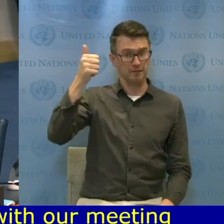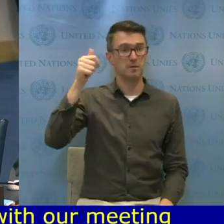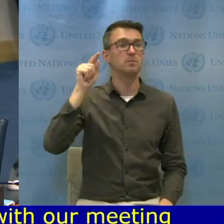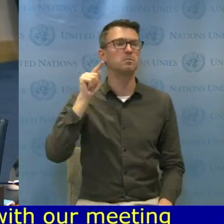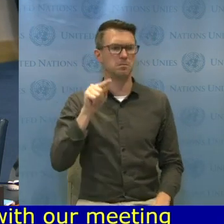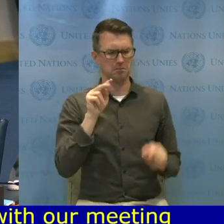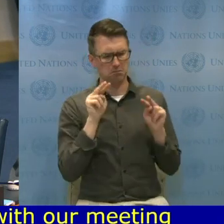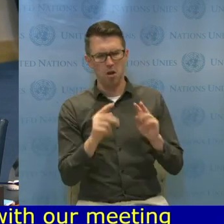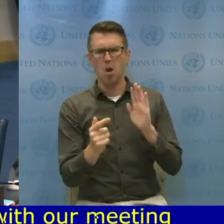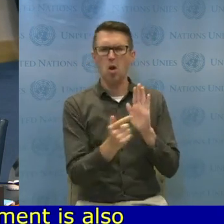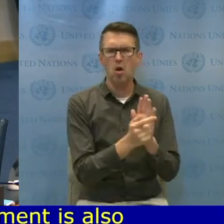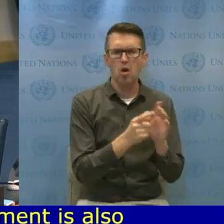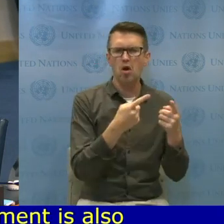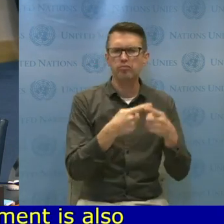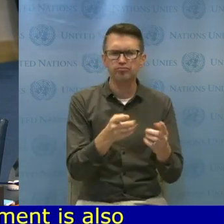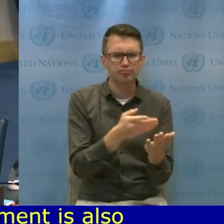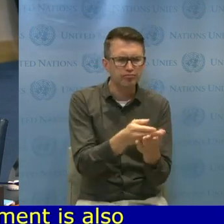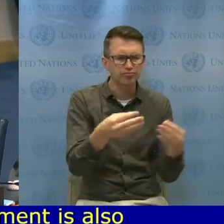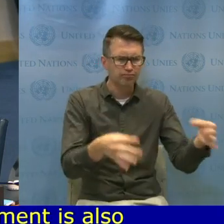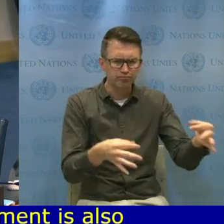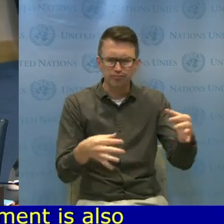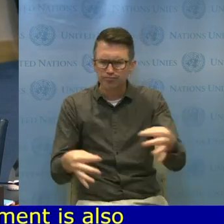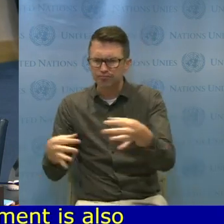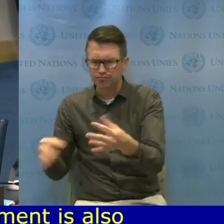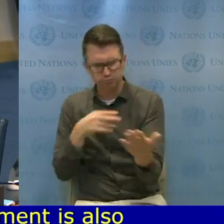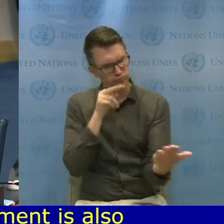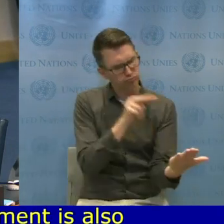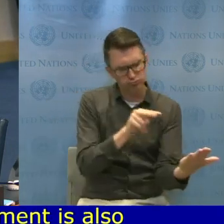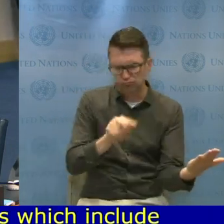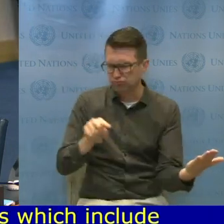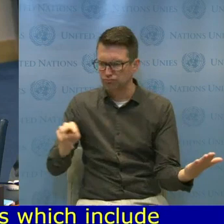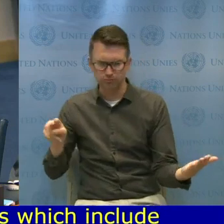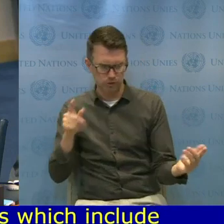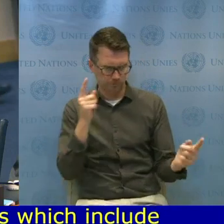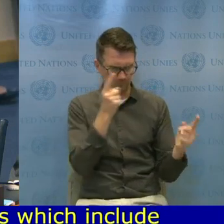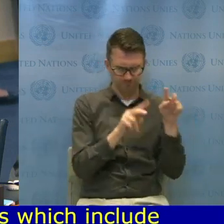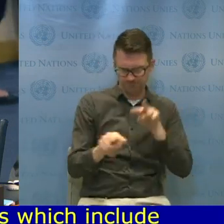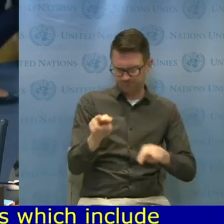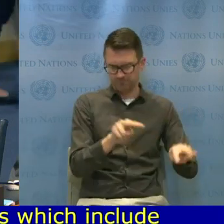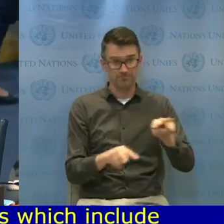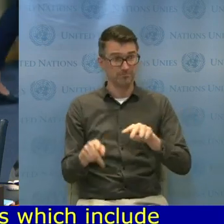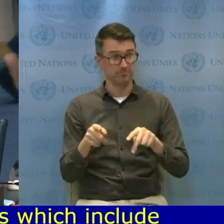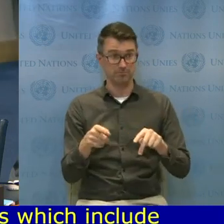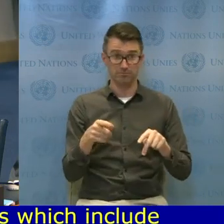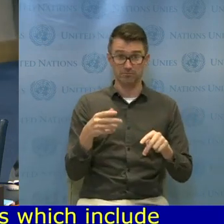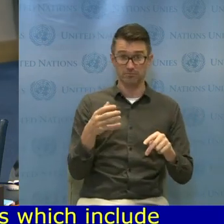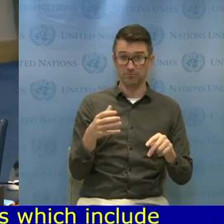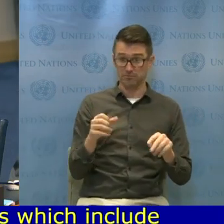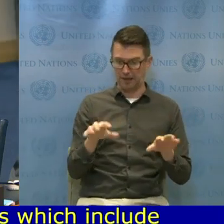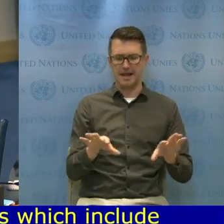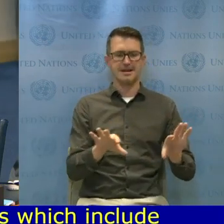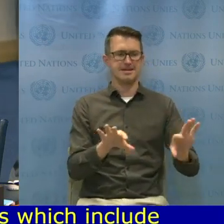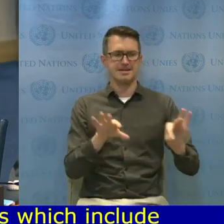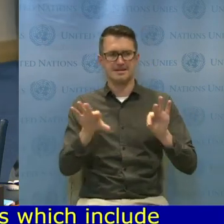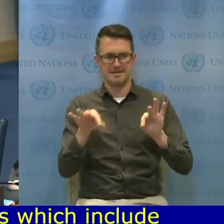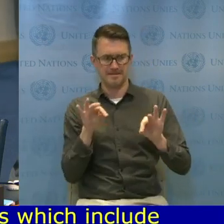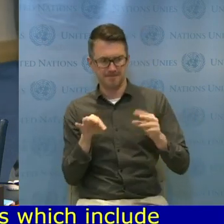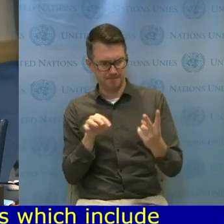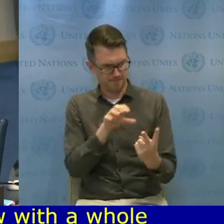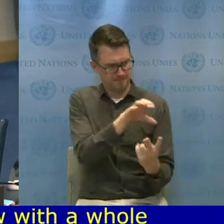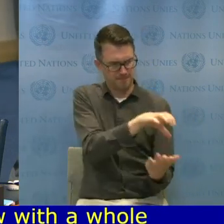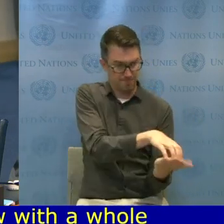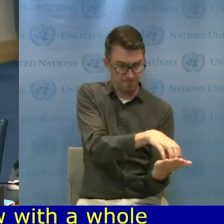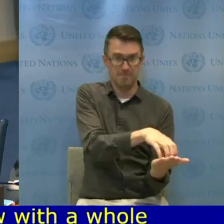whole chapter dedicated to the rights of children with disabilities. A national strategic master plan for people with